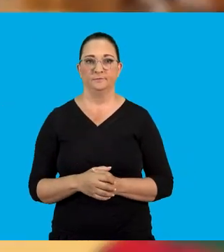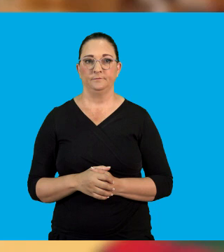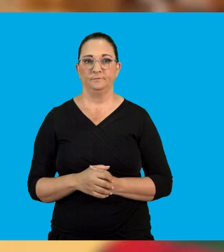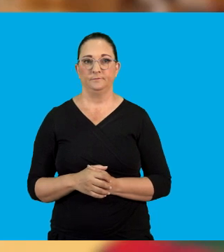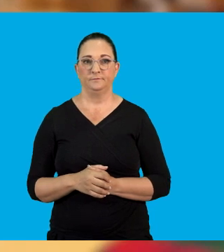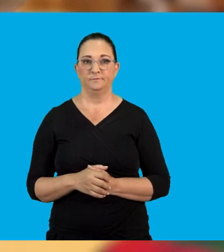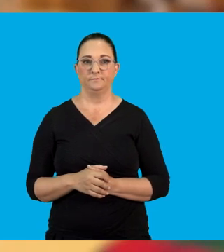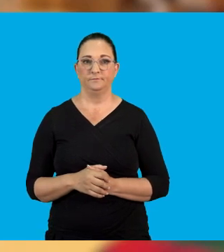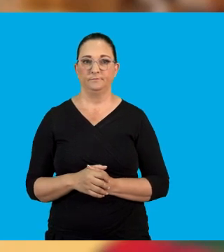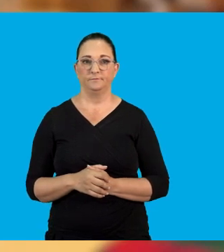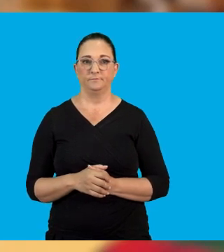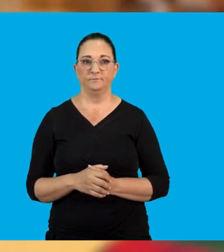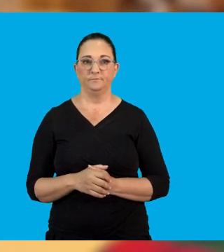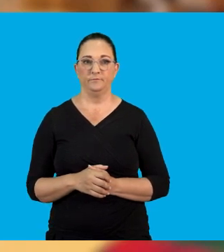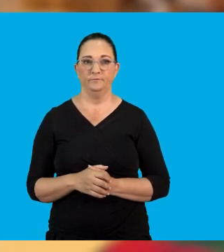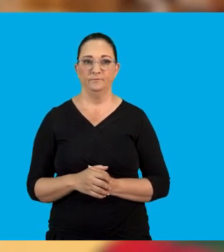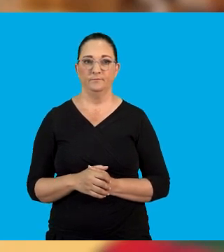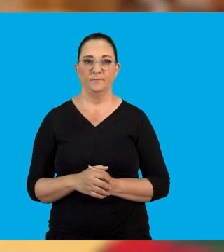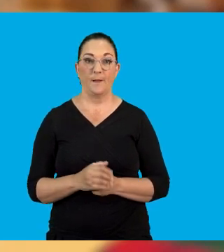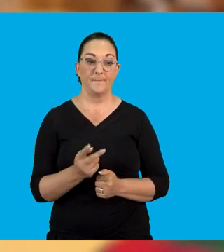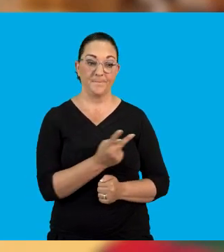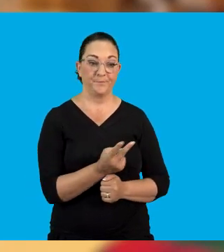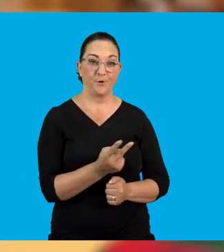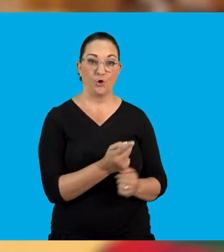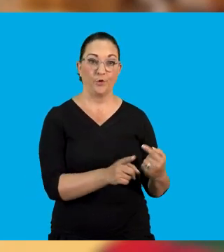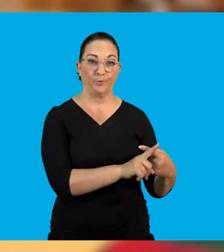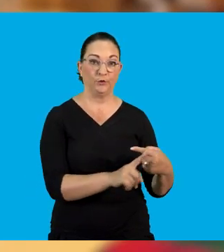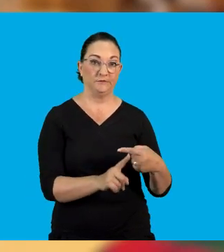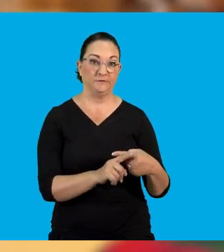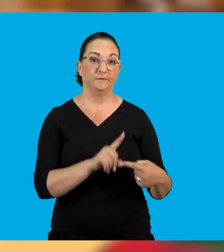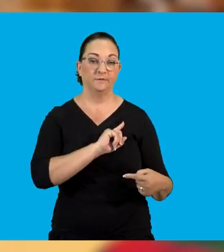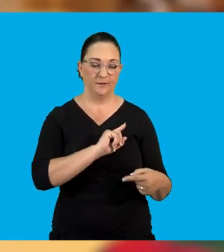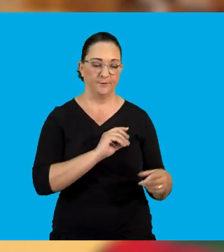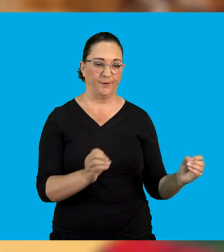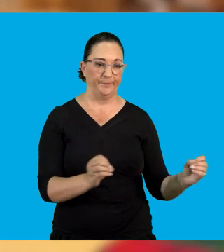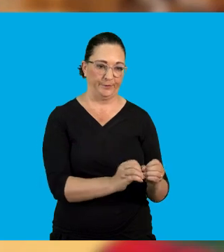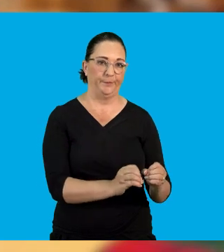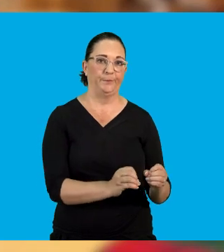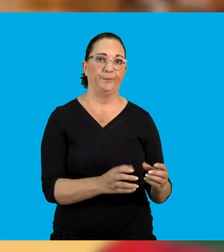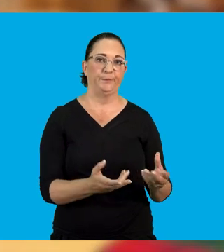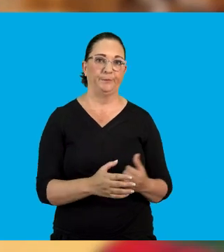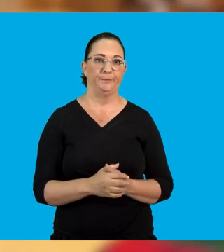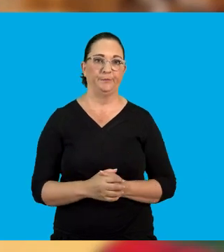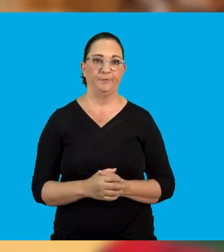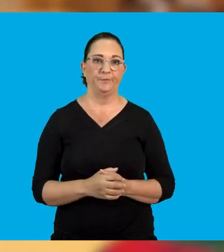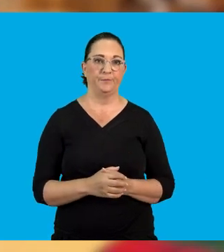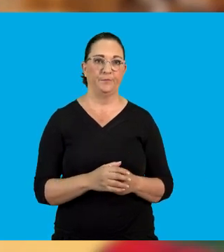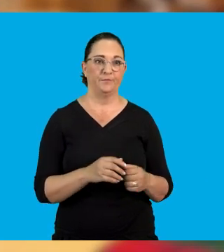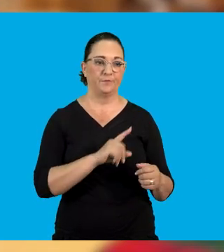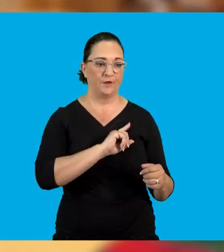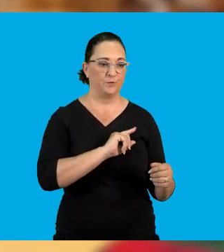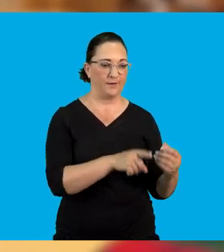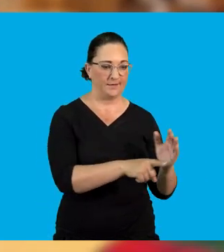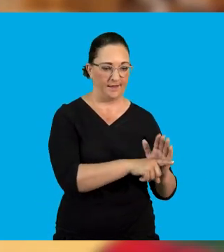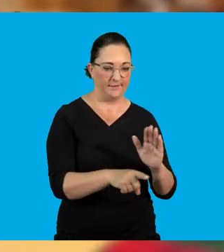charges will still be moving away from each other. So them both being positive and both being negative means that they are going to repel each other